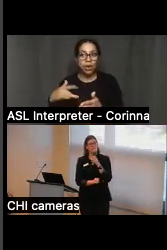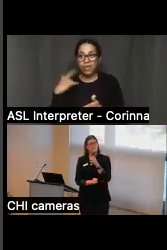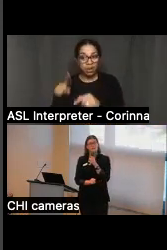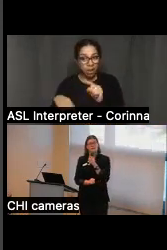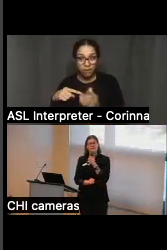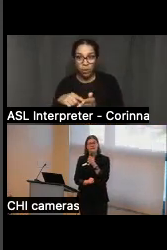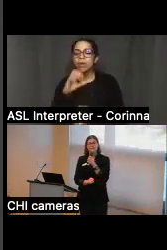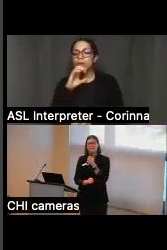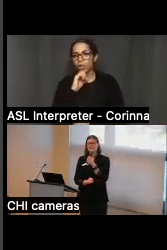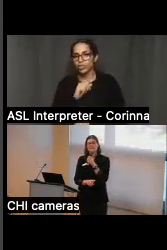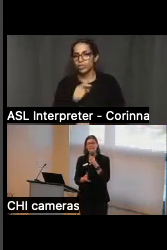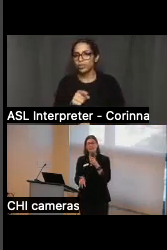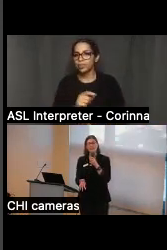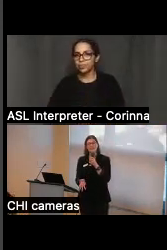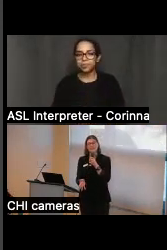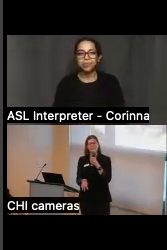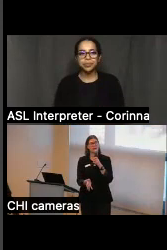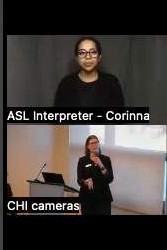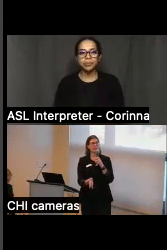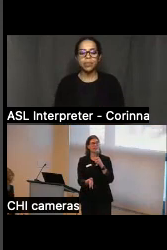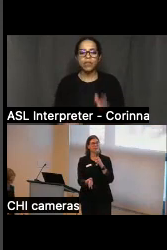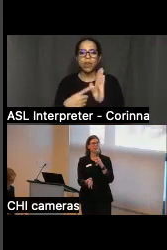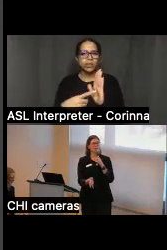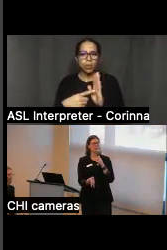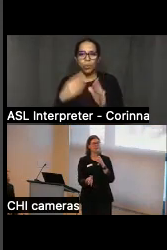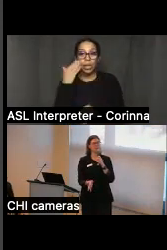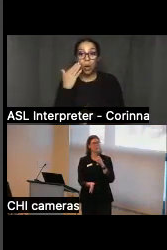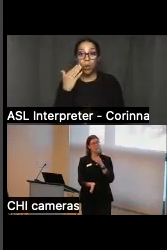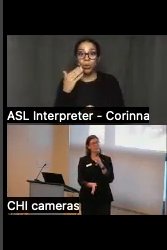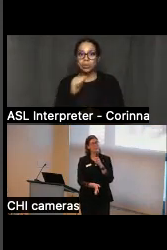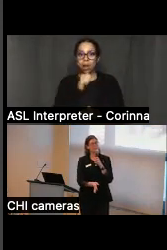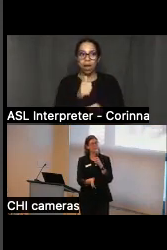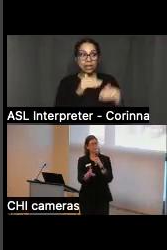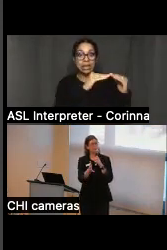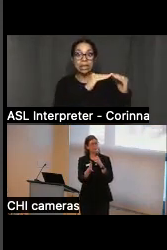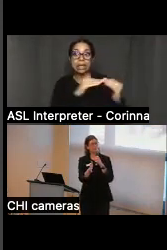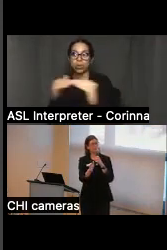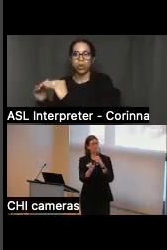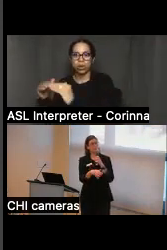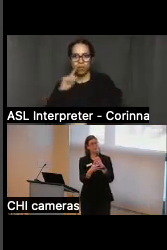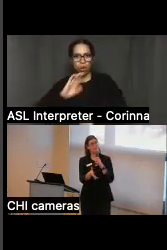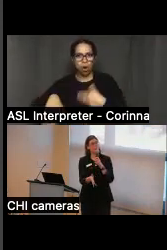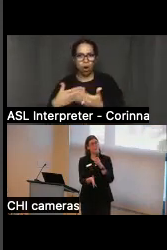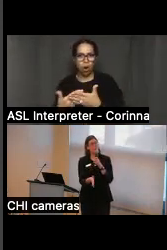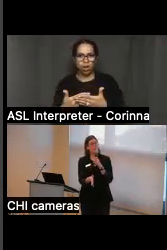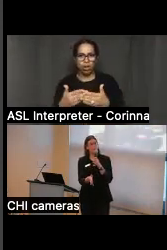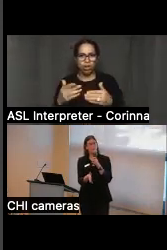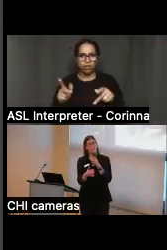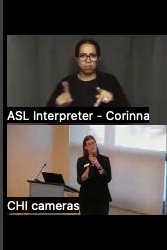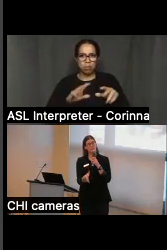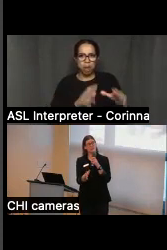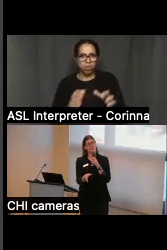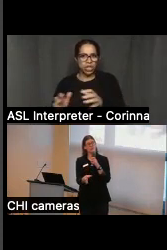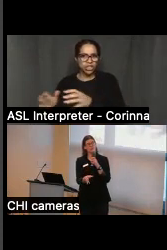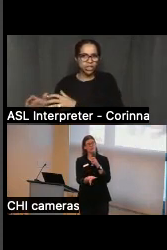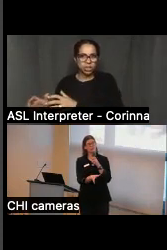we know that this issue doesn't impact everyone equally. And so on this graph, we look at